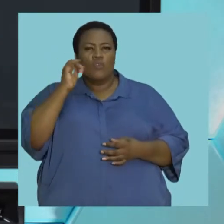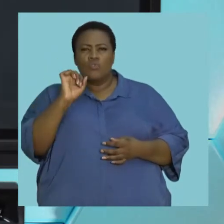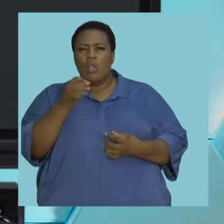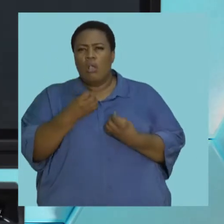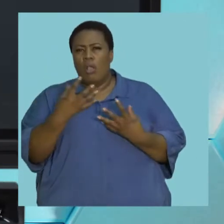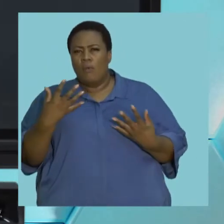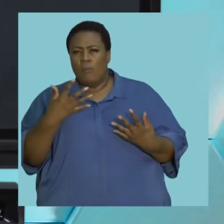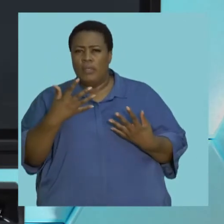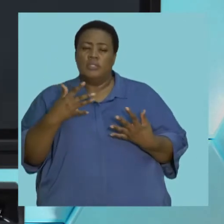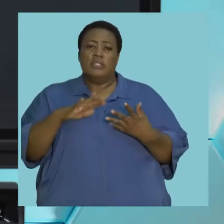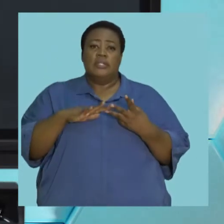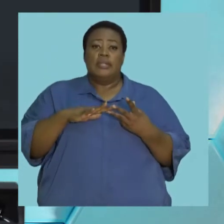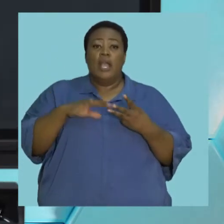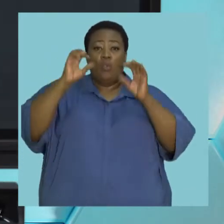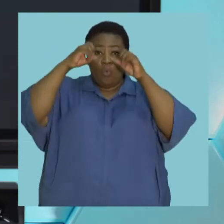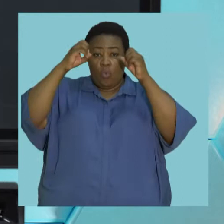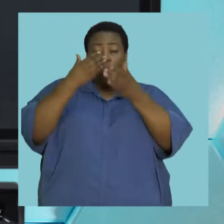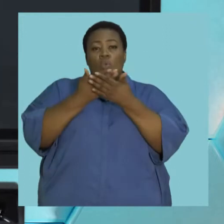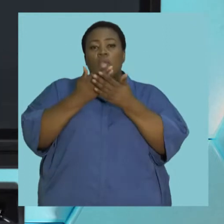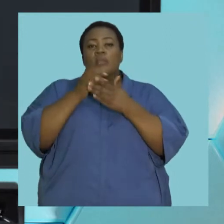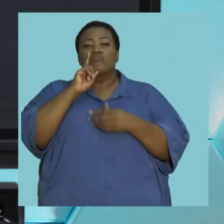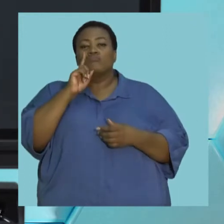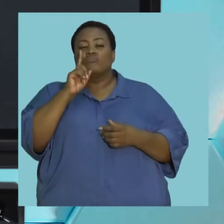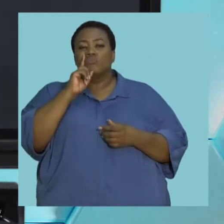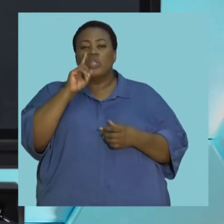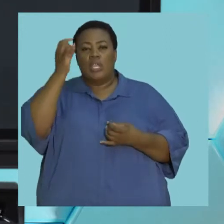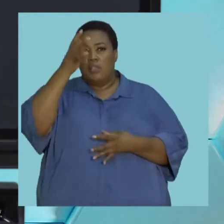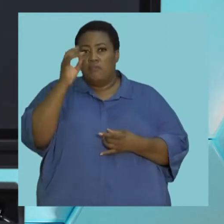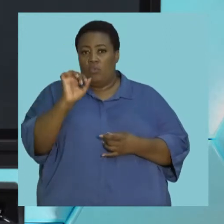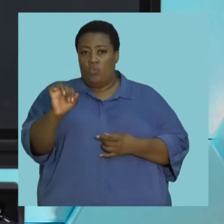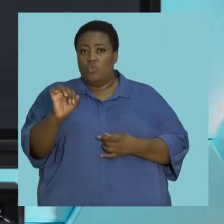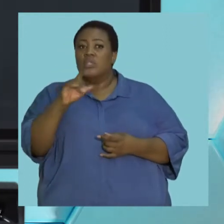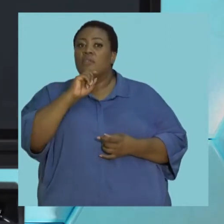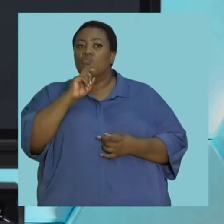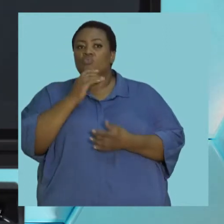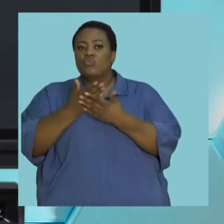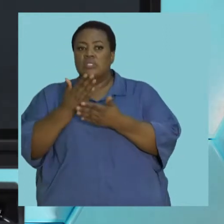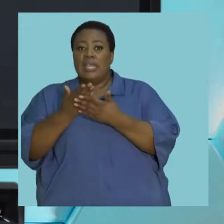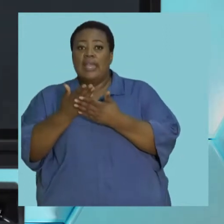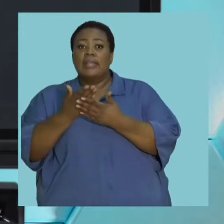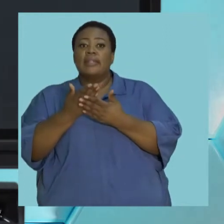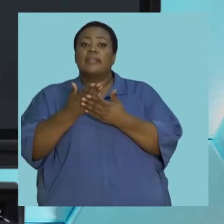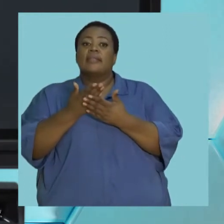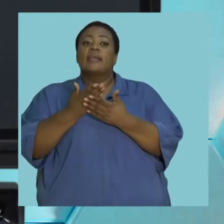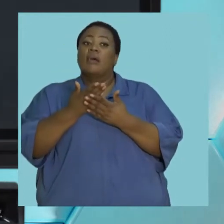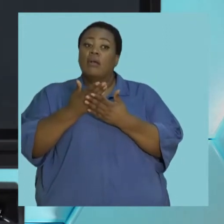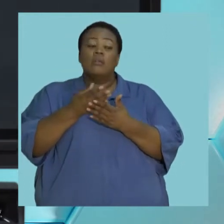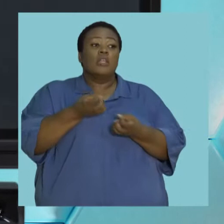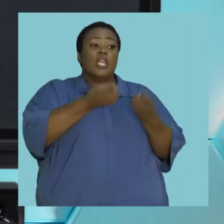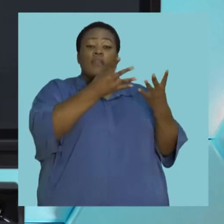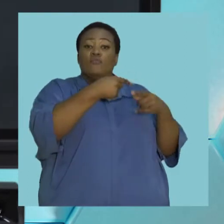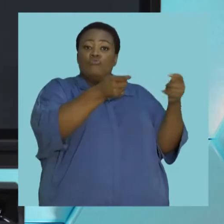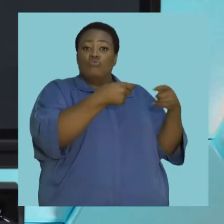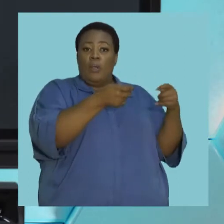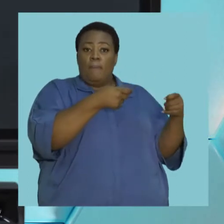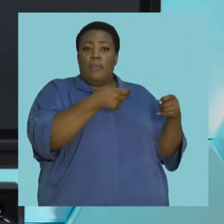can track data, and that data talks about information that they can use to help retailers. The fact that